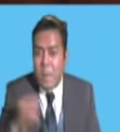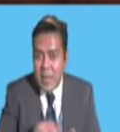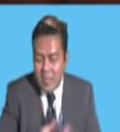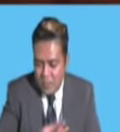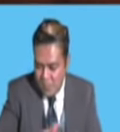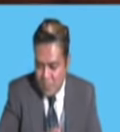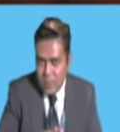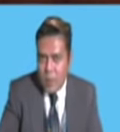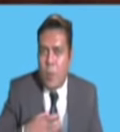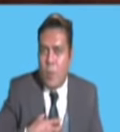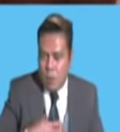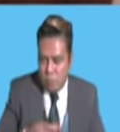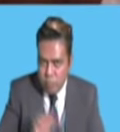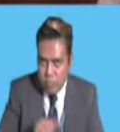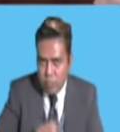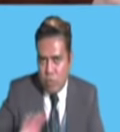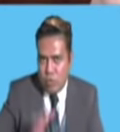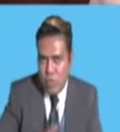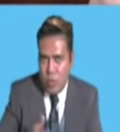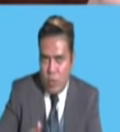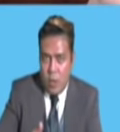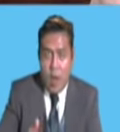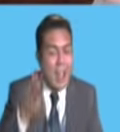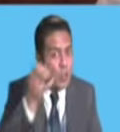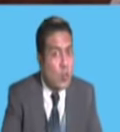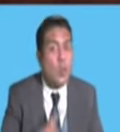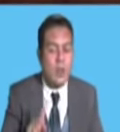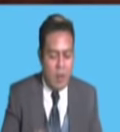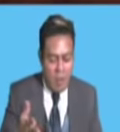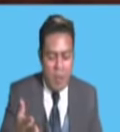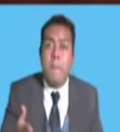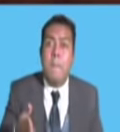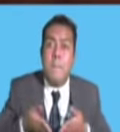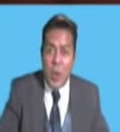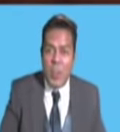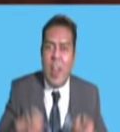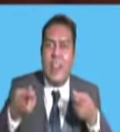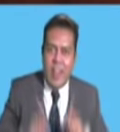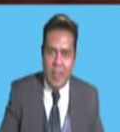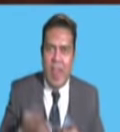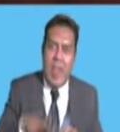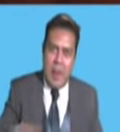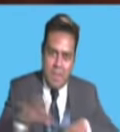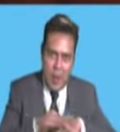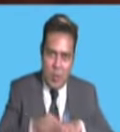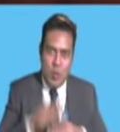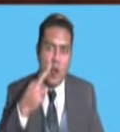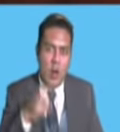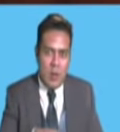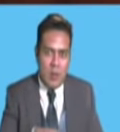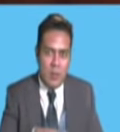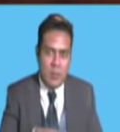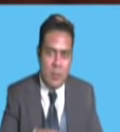out efficiently. It also ensures that the records are in sync with the birth, death, and marriage records. Leadership. Honourable